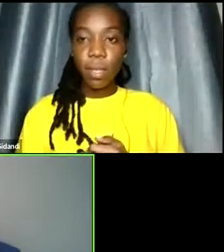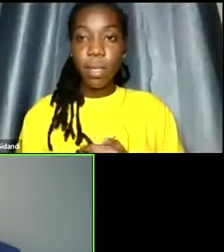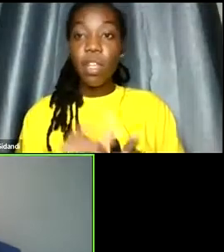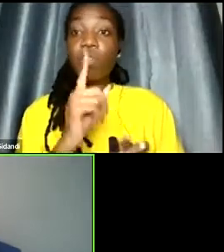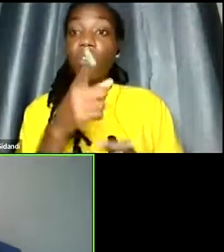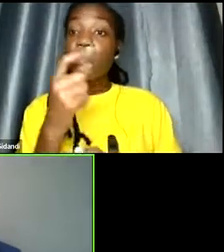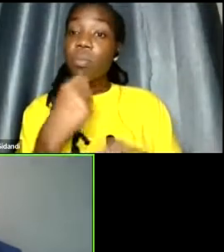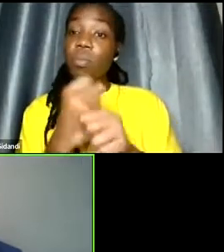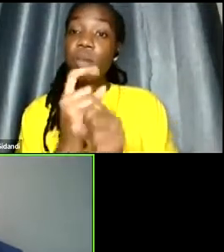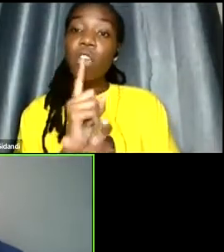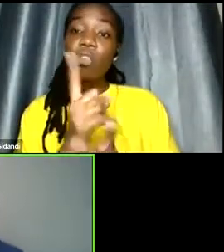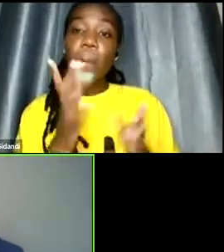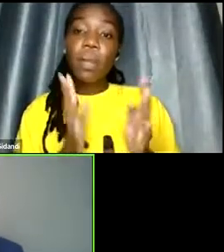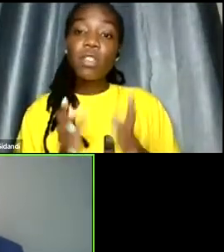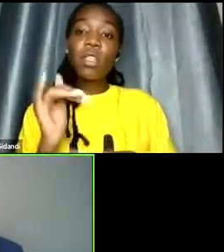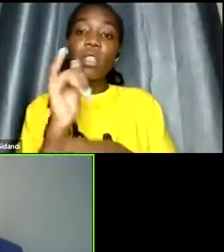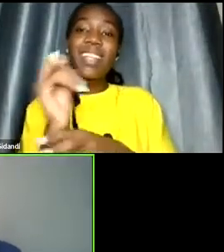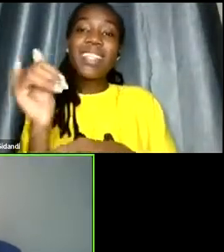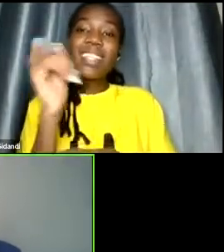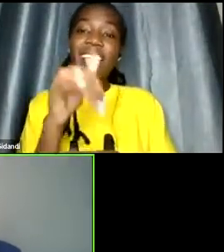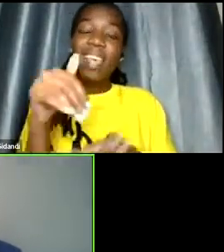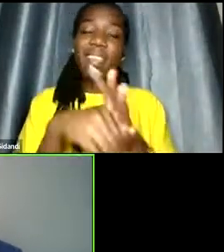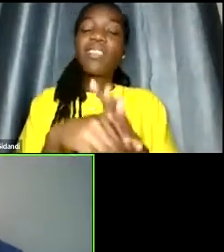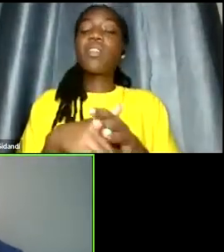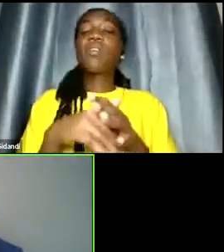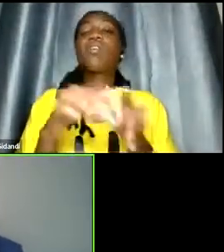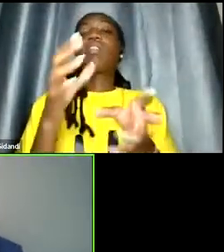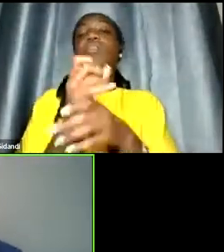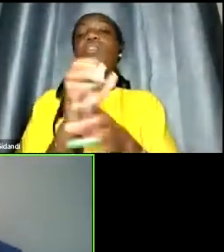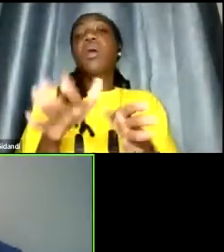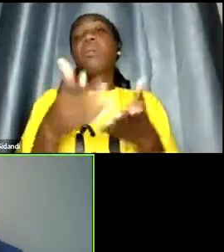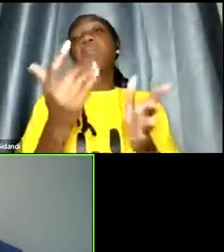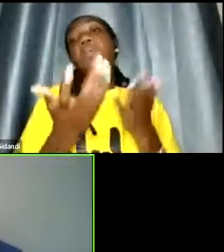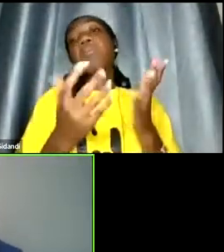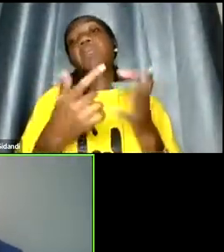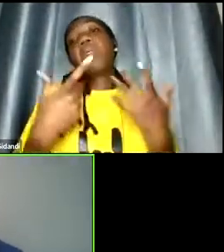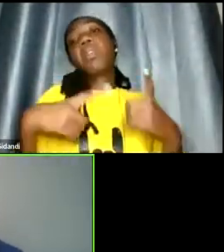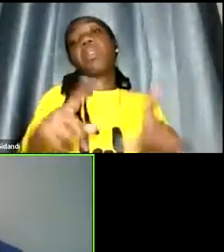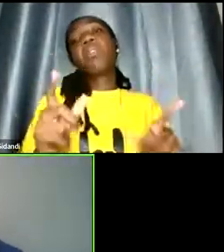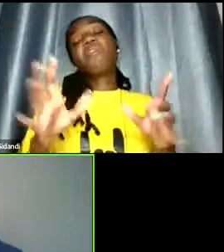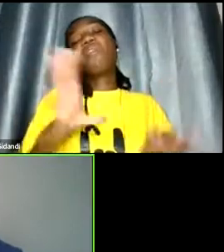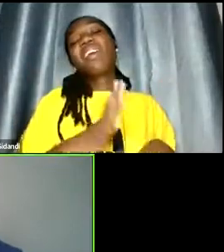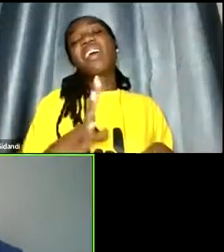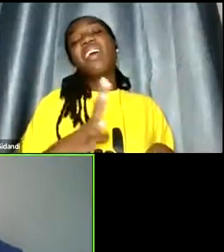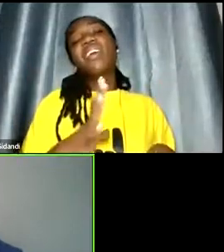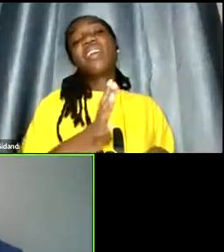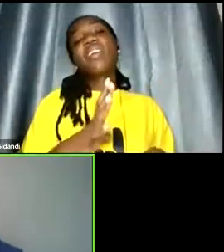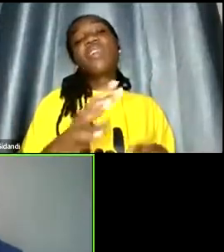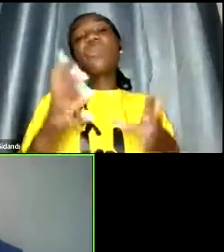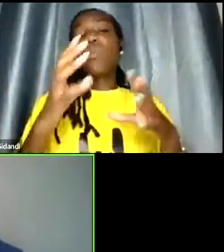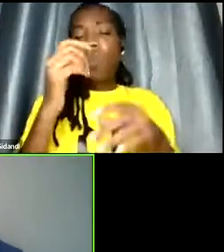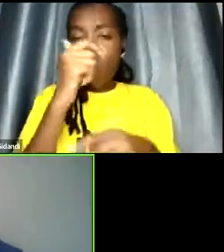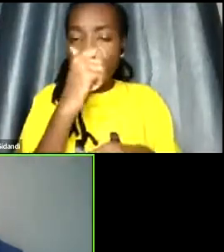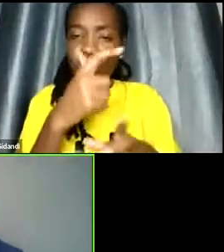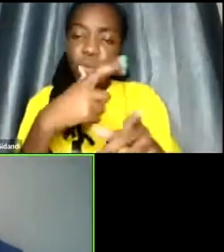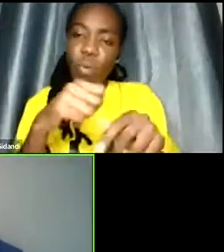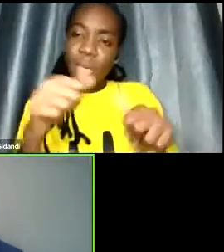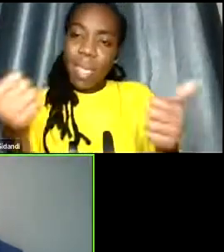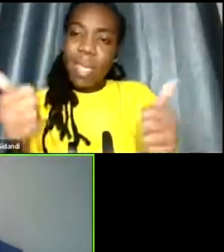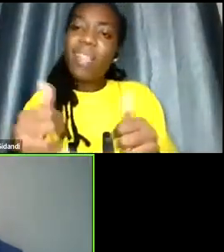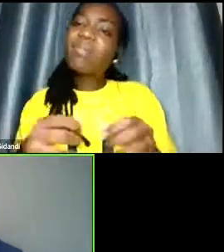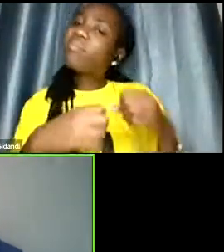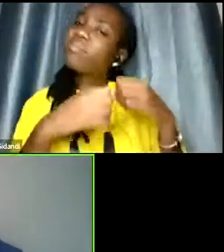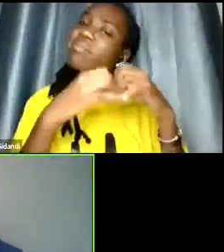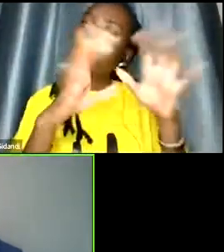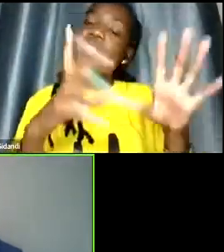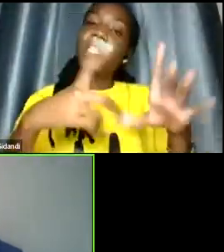this person stays in your organization? Maybe they've outgrown your organization. It's fine. Wish them well. Release them. Let them go and fly and get